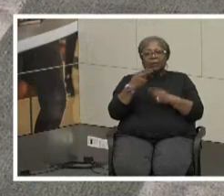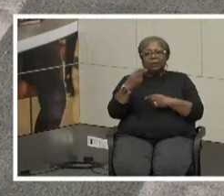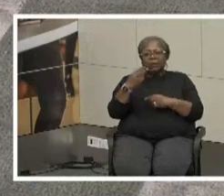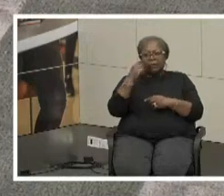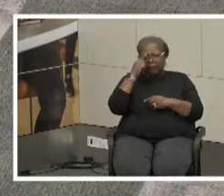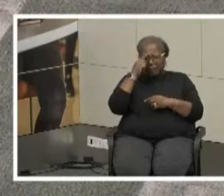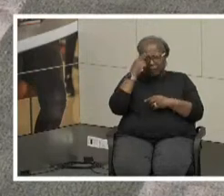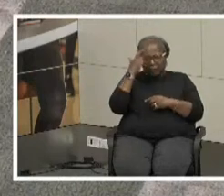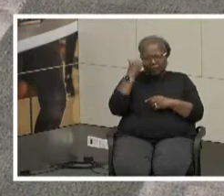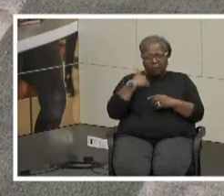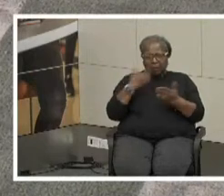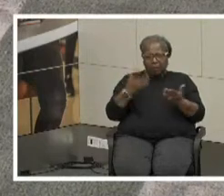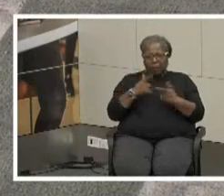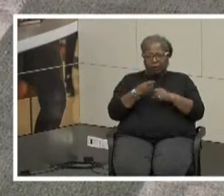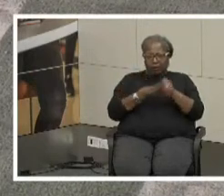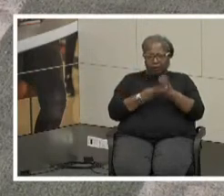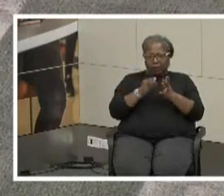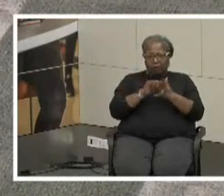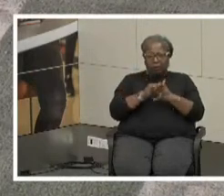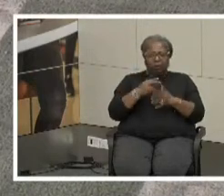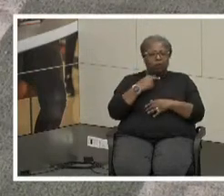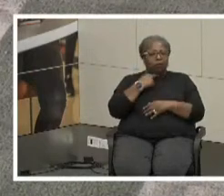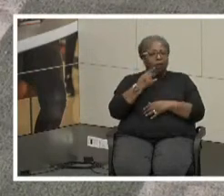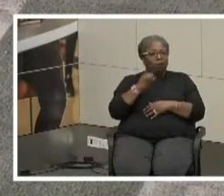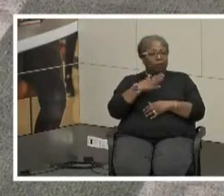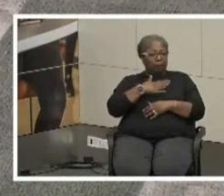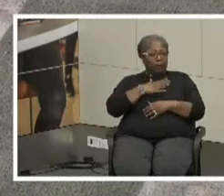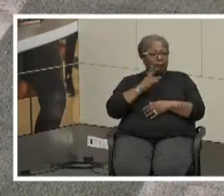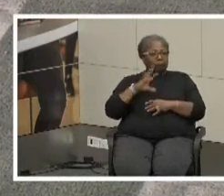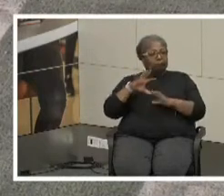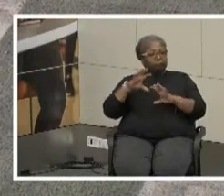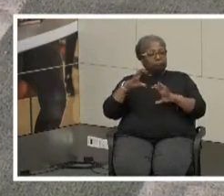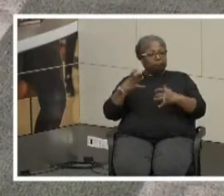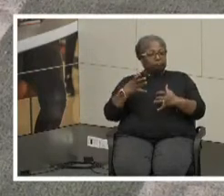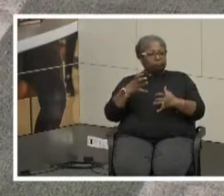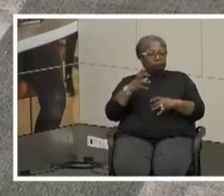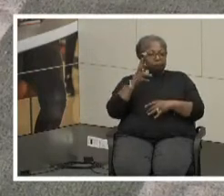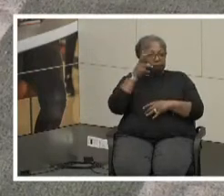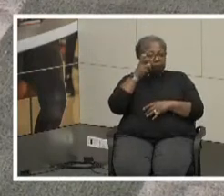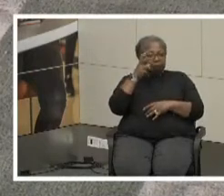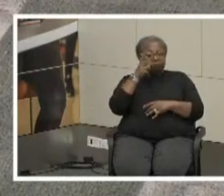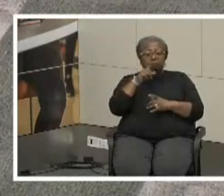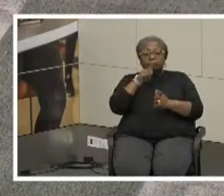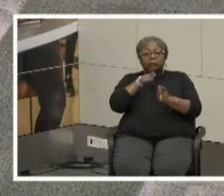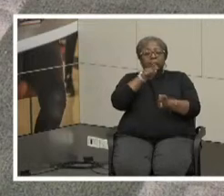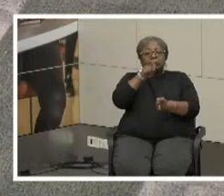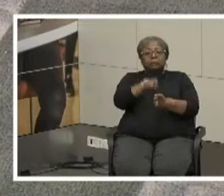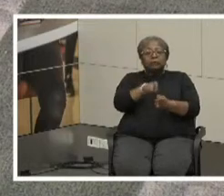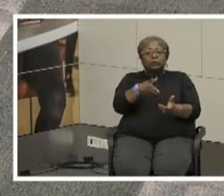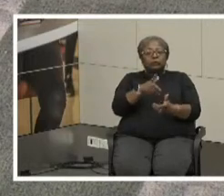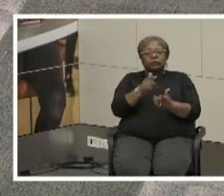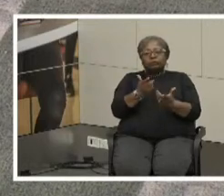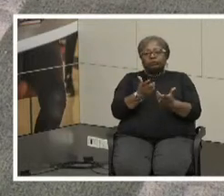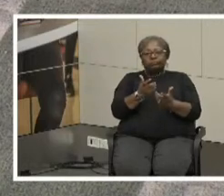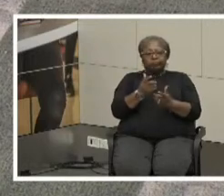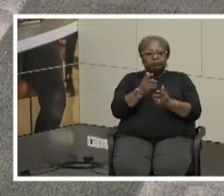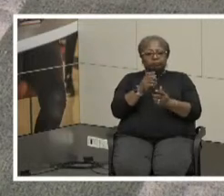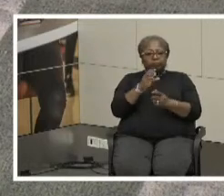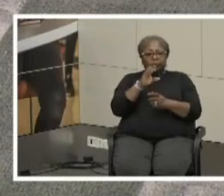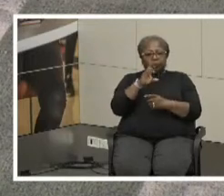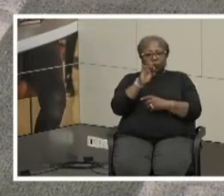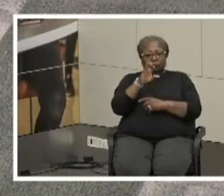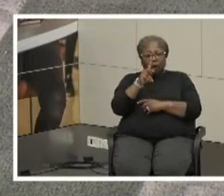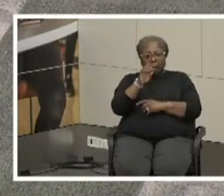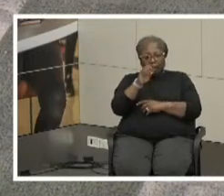here tonight to ensure that the voices of my constituents are heard specifically with respect to Crockett